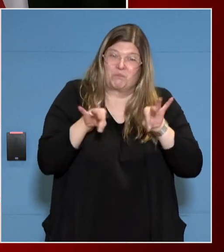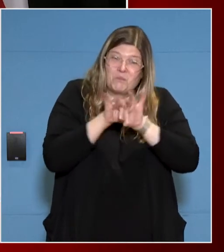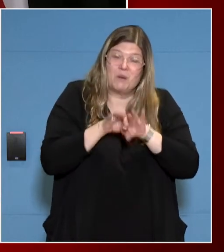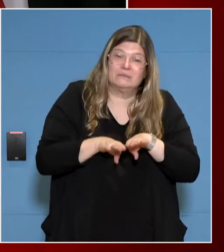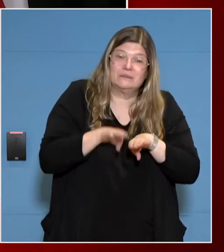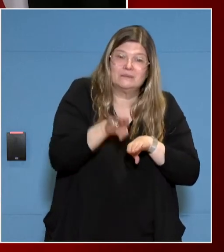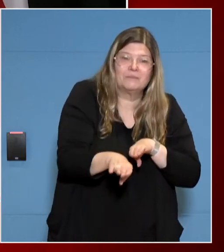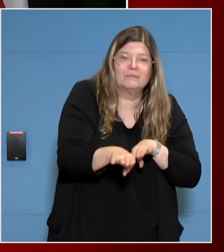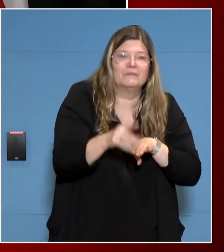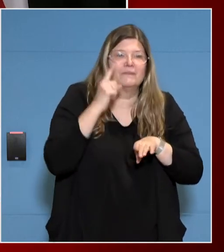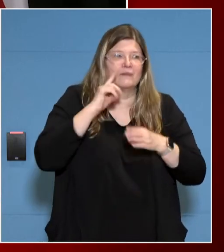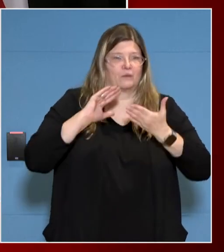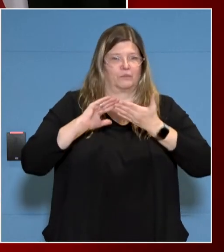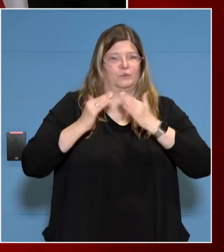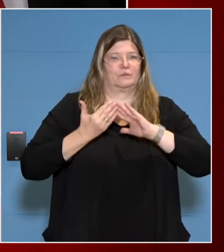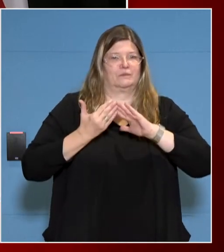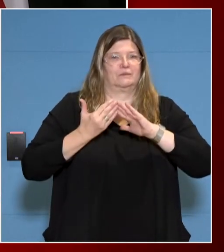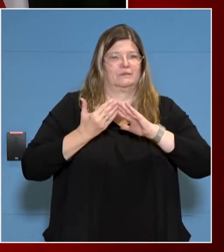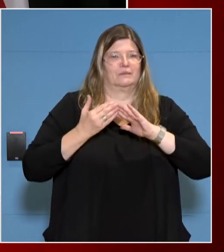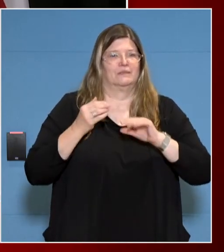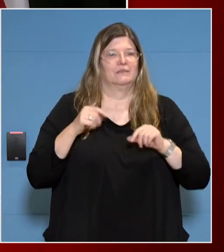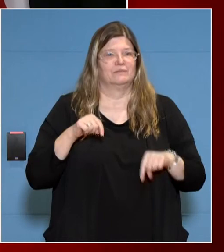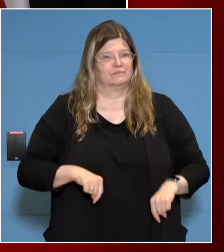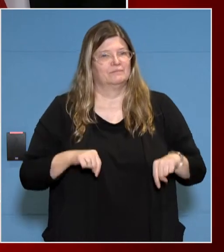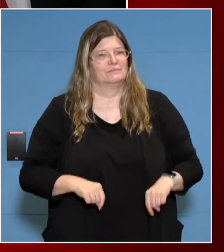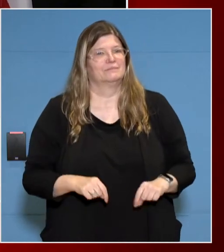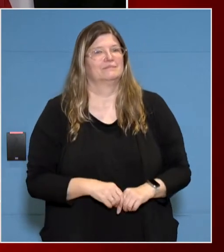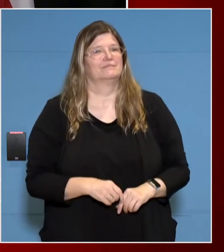to the pandemic. We're proud to welcome you to the podium.